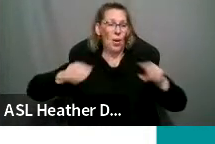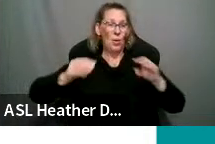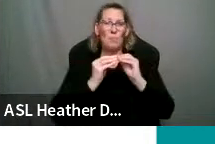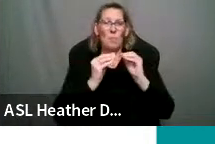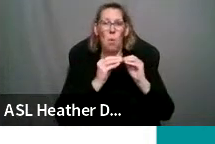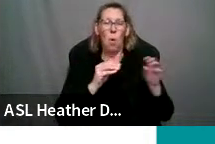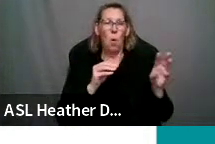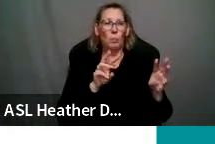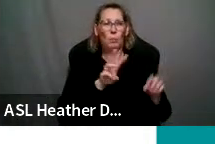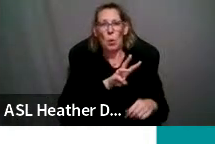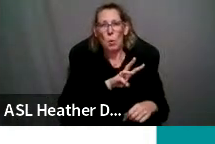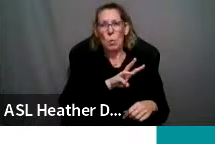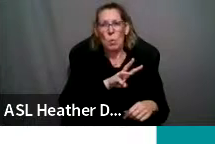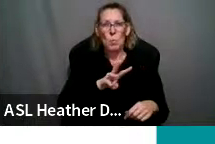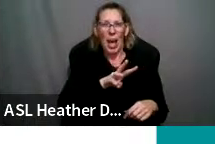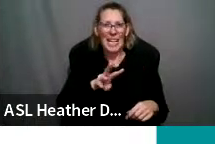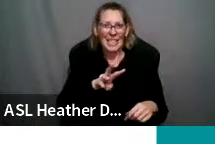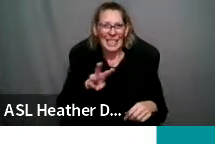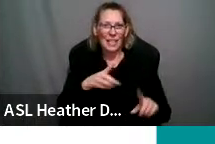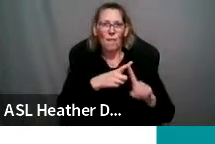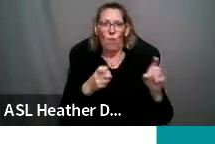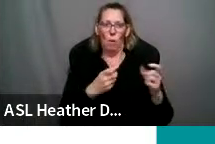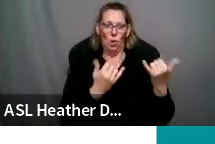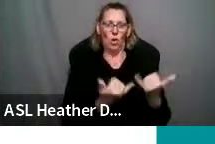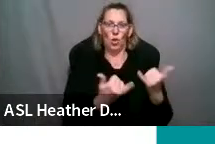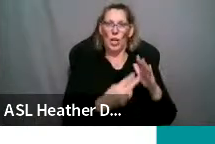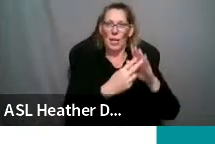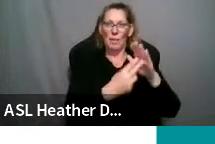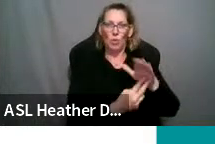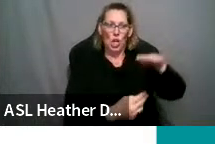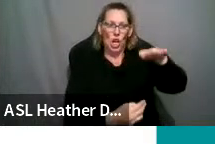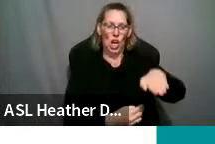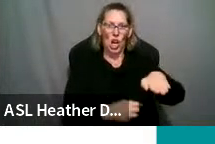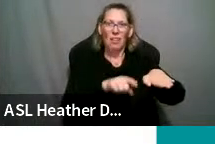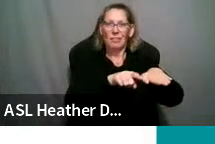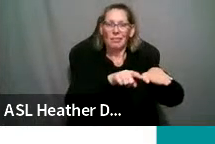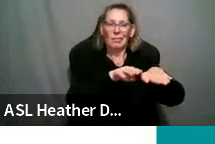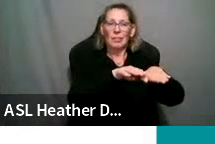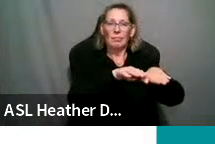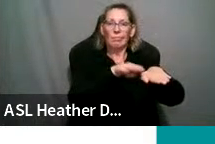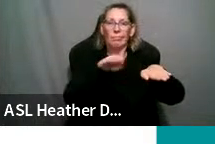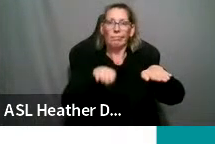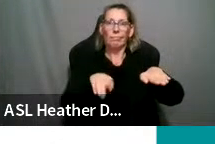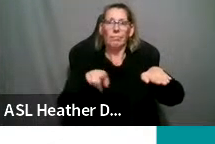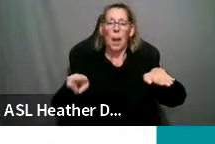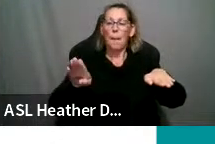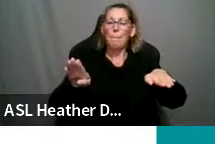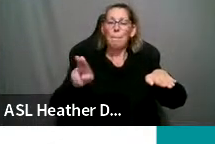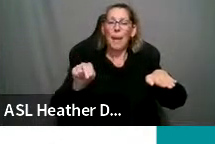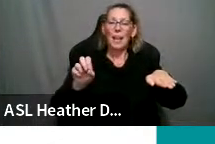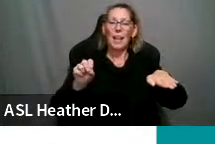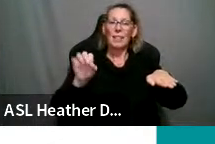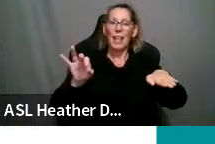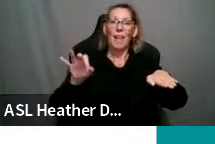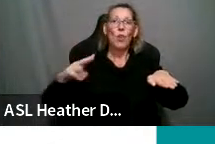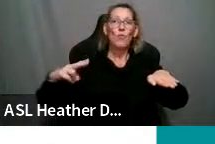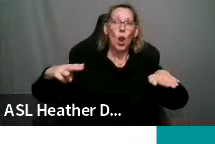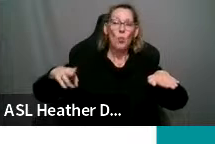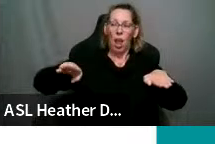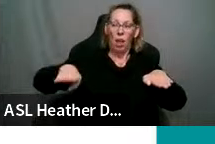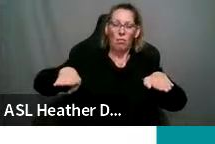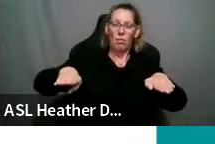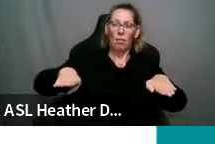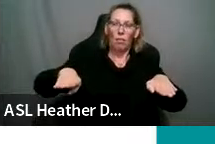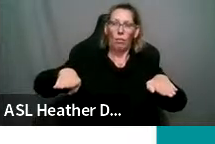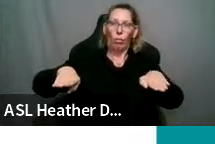or downstream of the existing bridge. And so that's a little bit closer to the BNSF railway bridge, so that does provide a